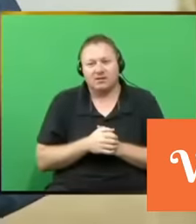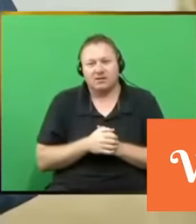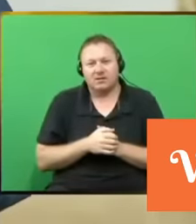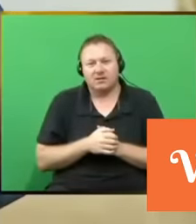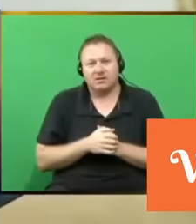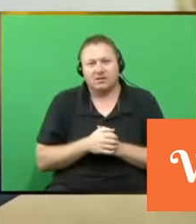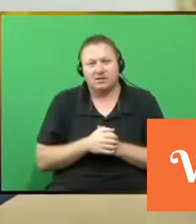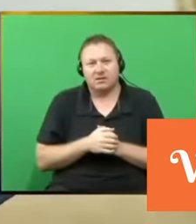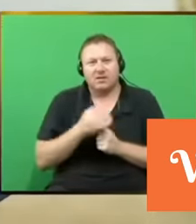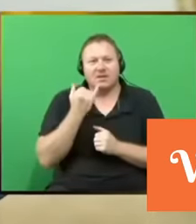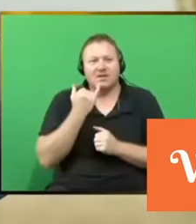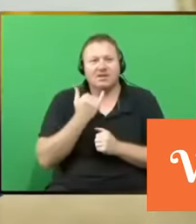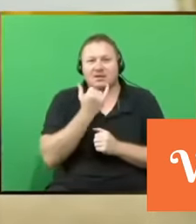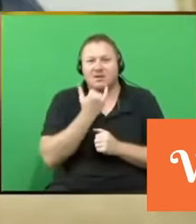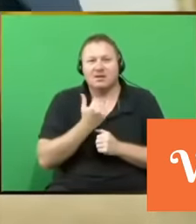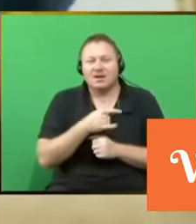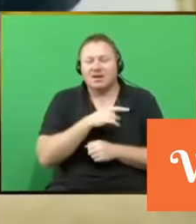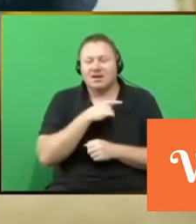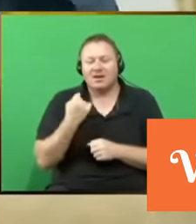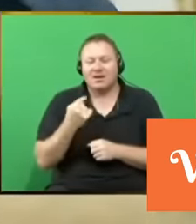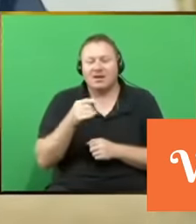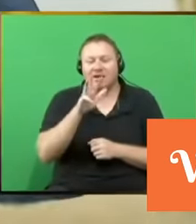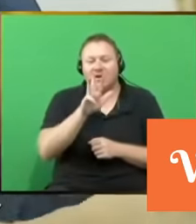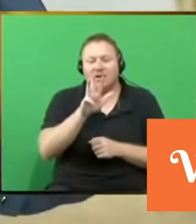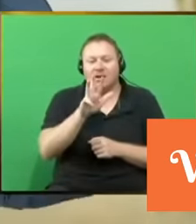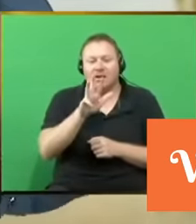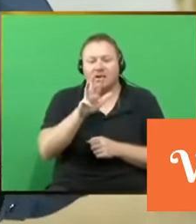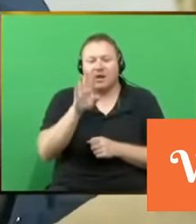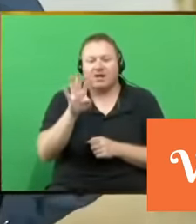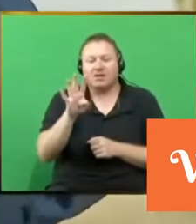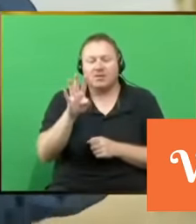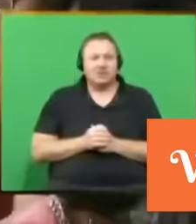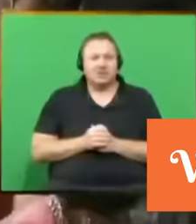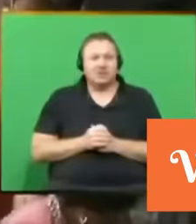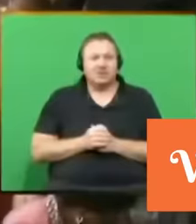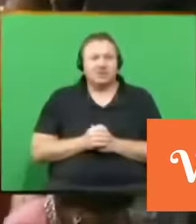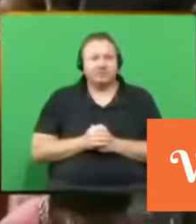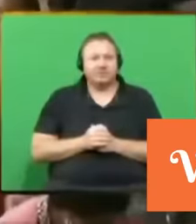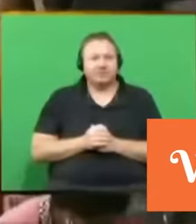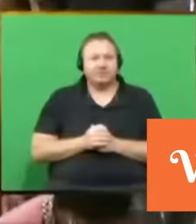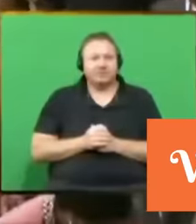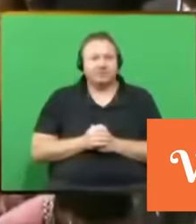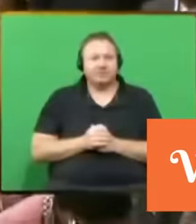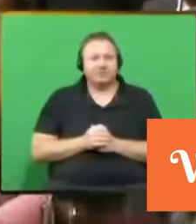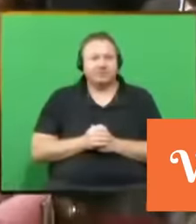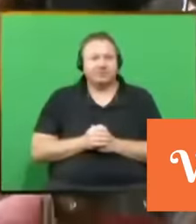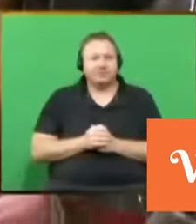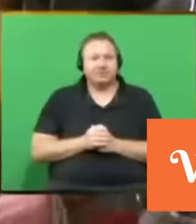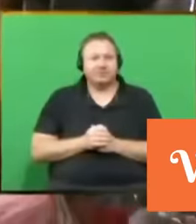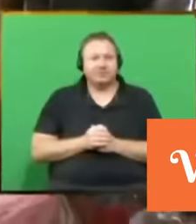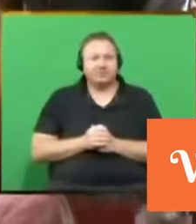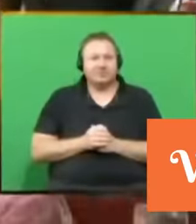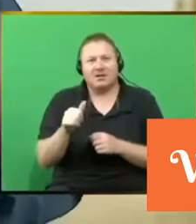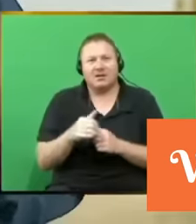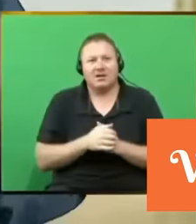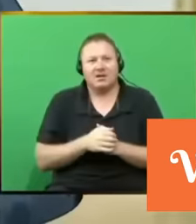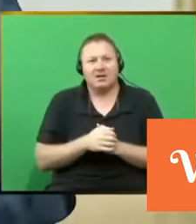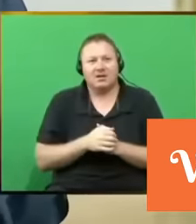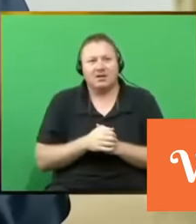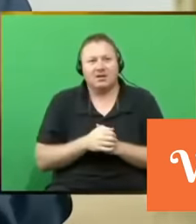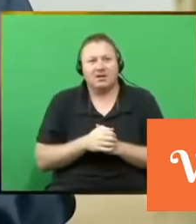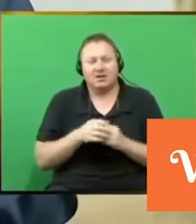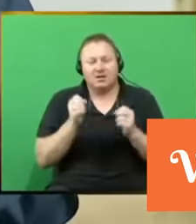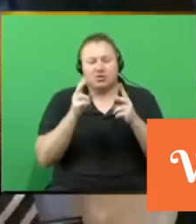that Israel has killed 94 professors in Gaza and shut down the